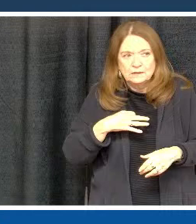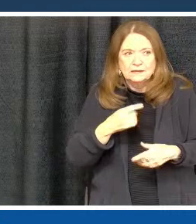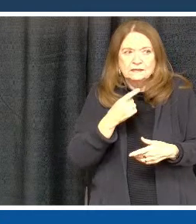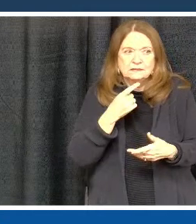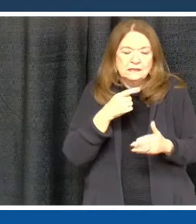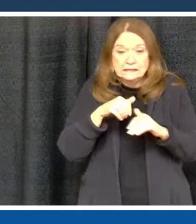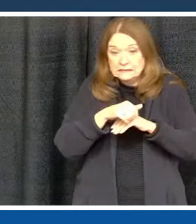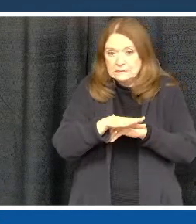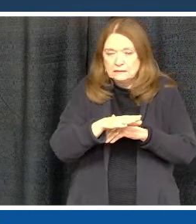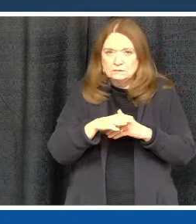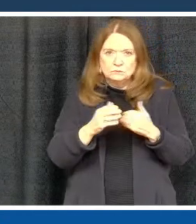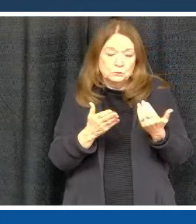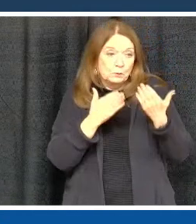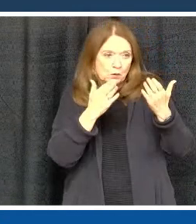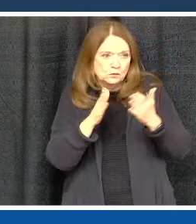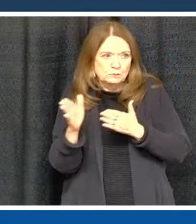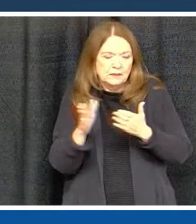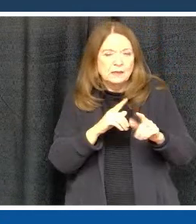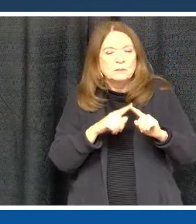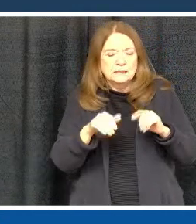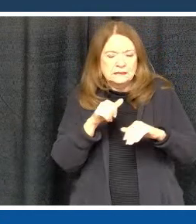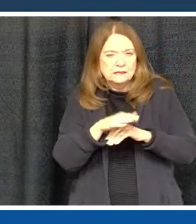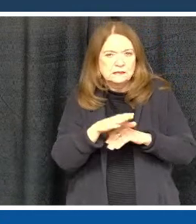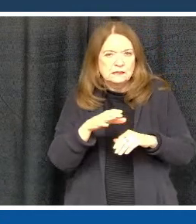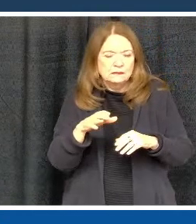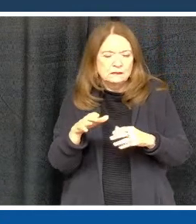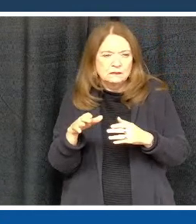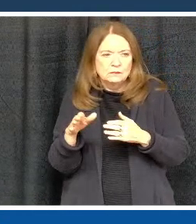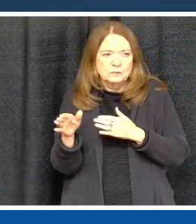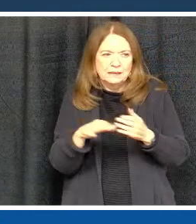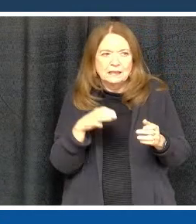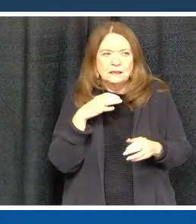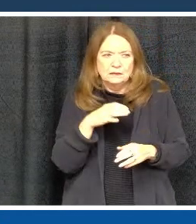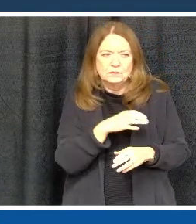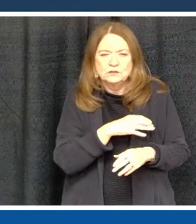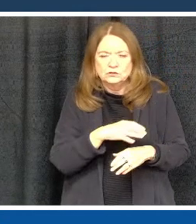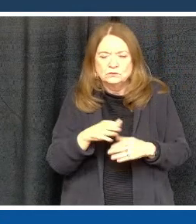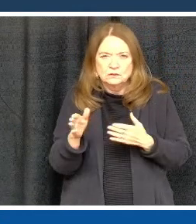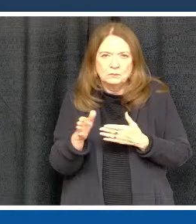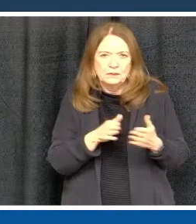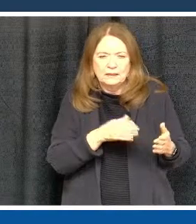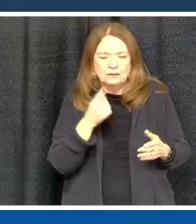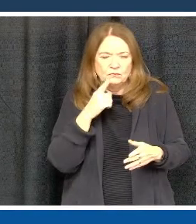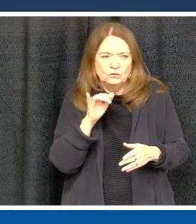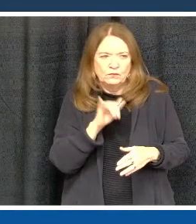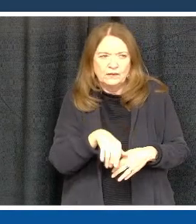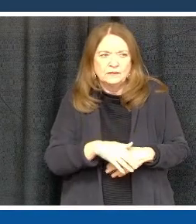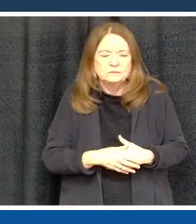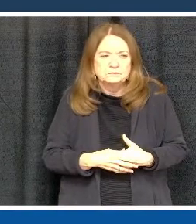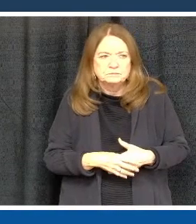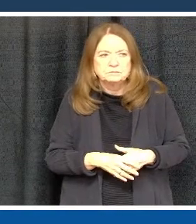layout, but he did send the planning commission a proposed layout of the subdivision.